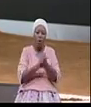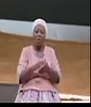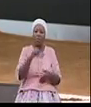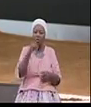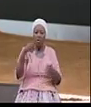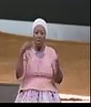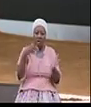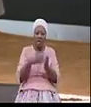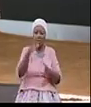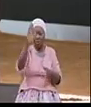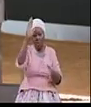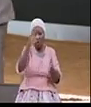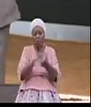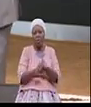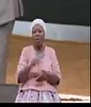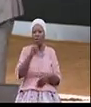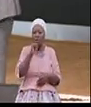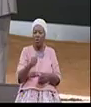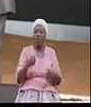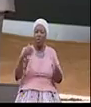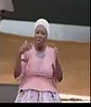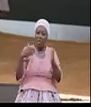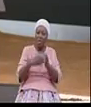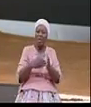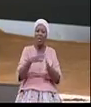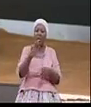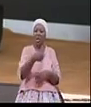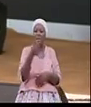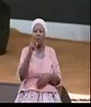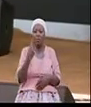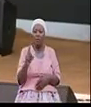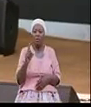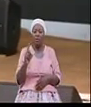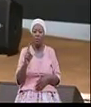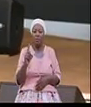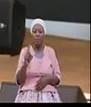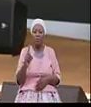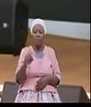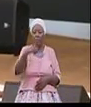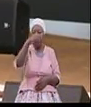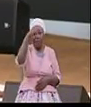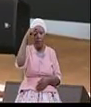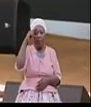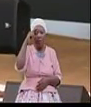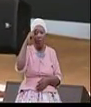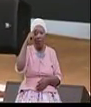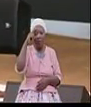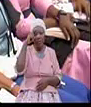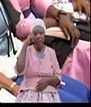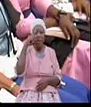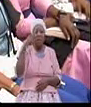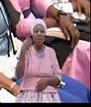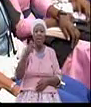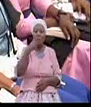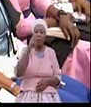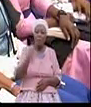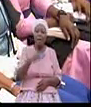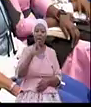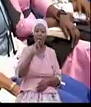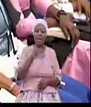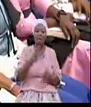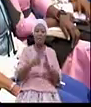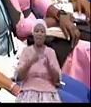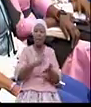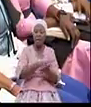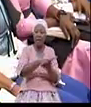husband, not against anyone, because a mandate is very clear.